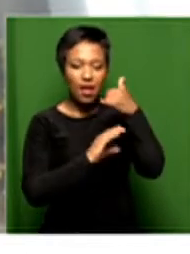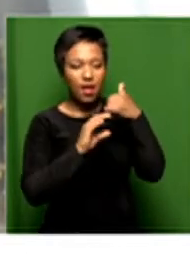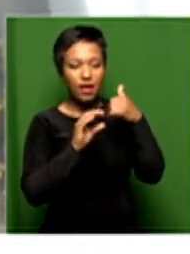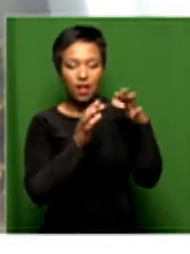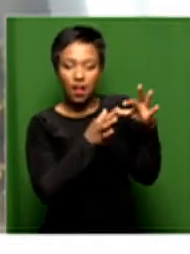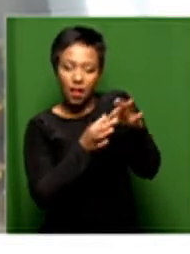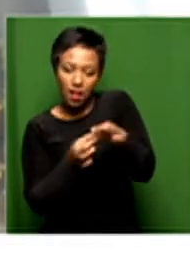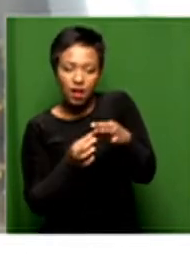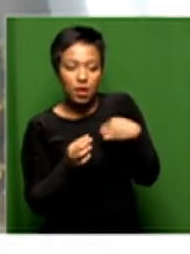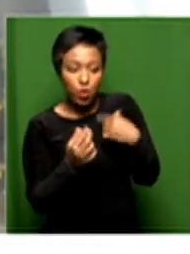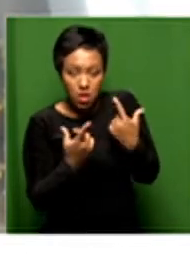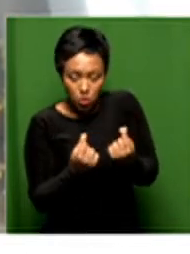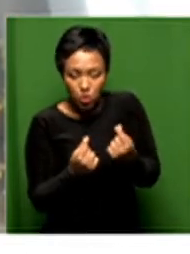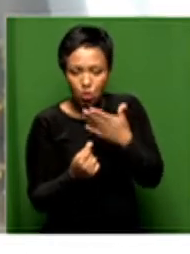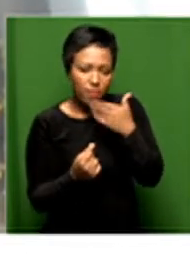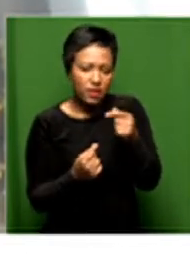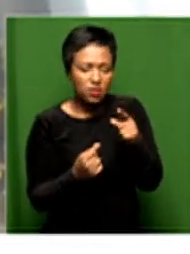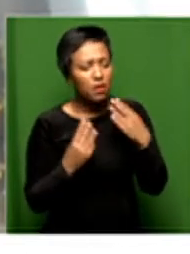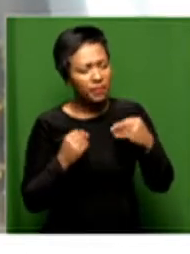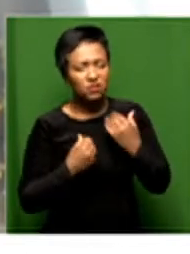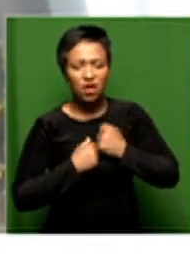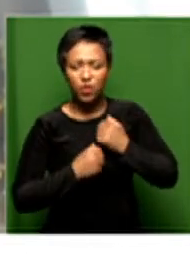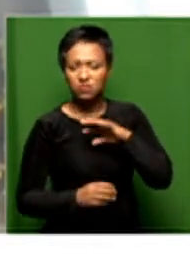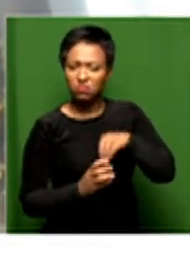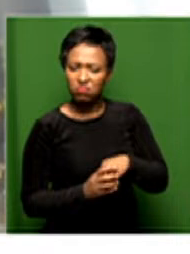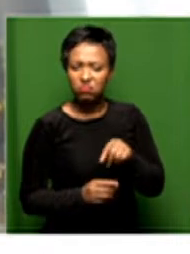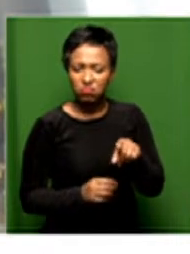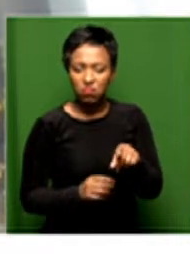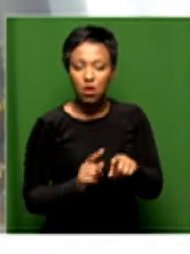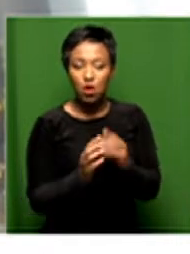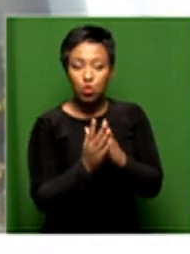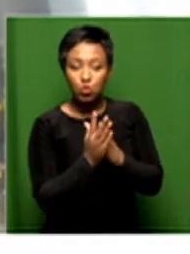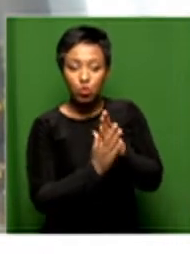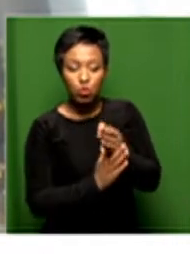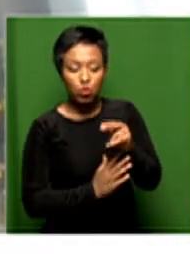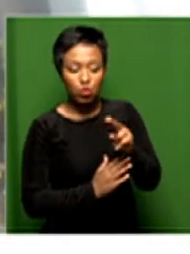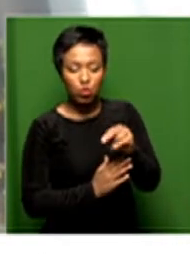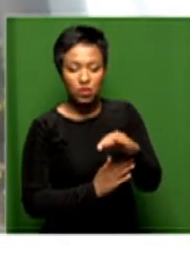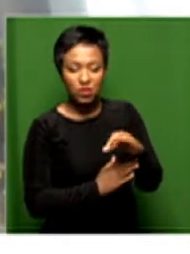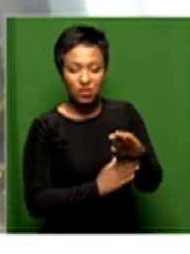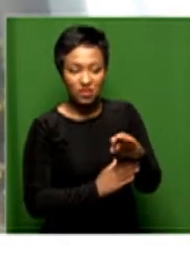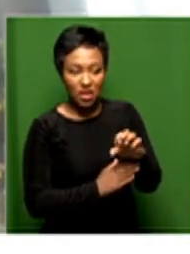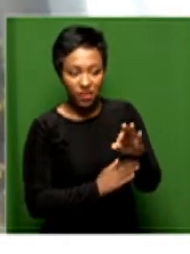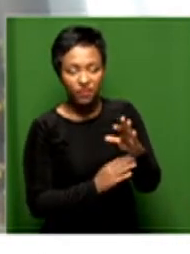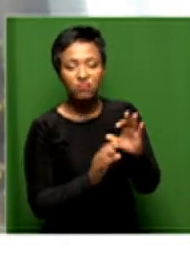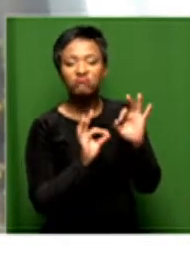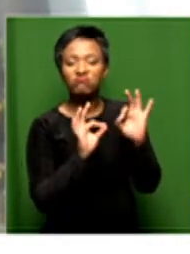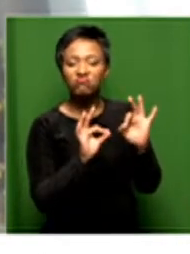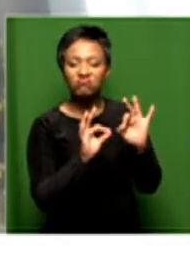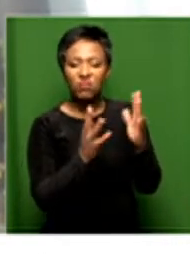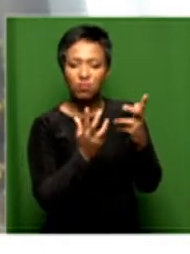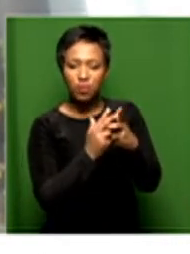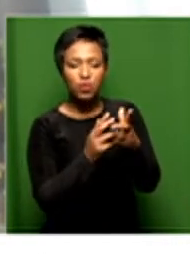is what we do as part of our business. And through them, we are in a great position to